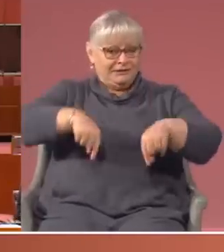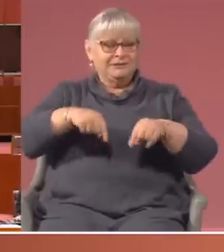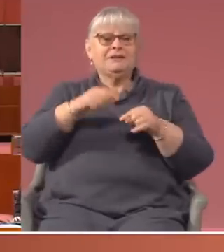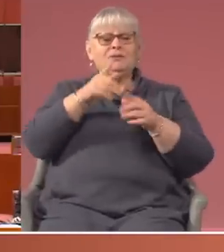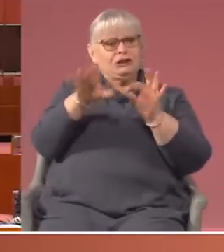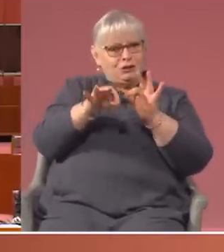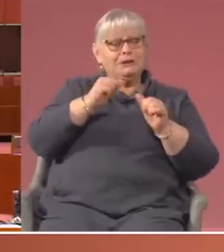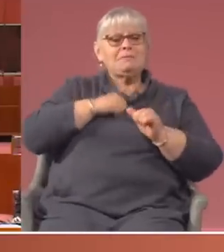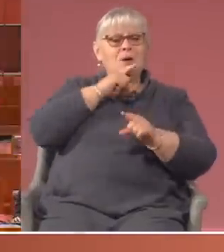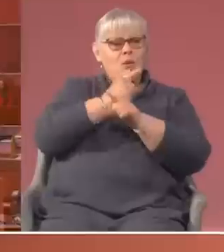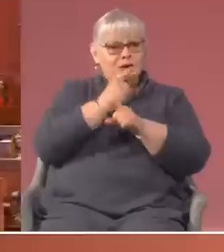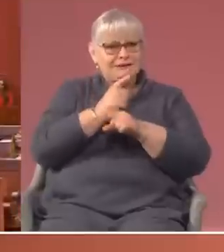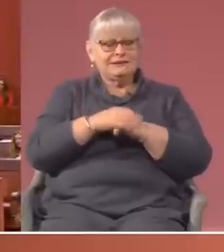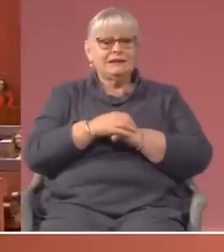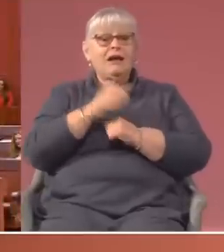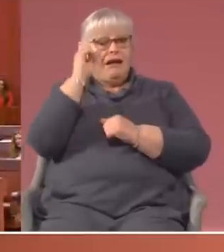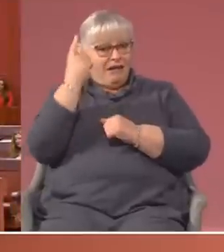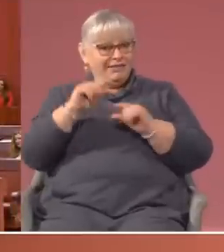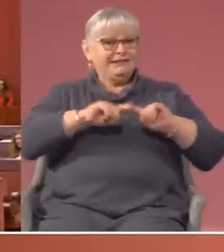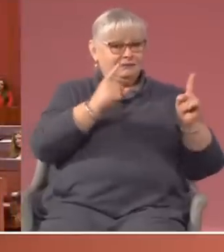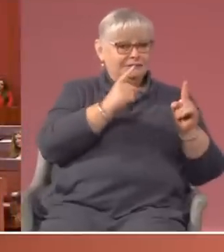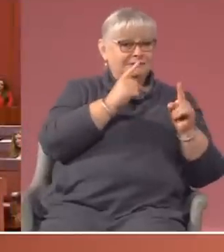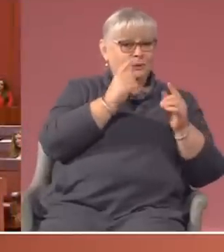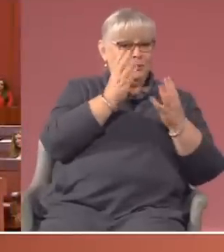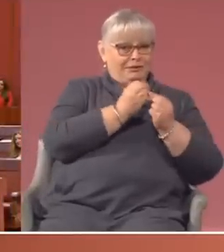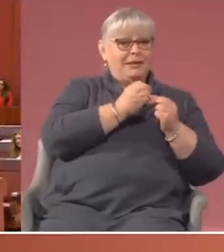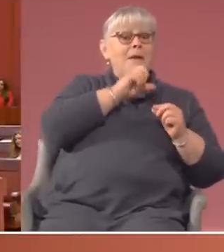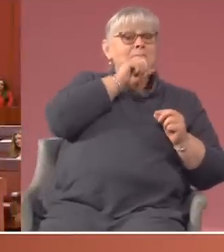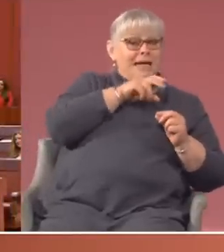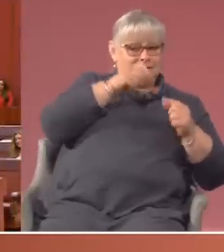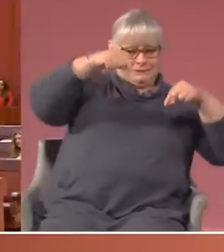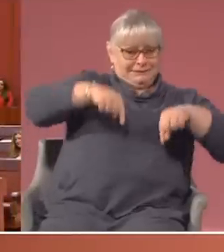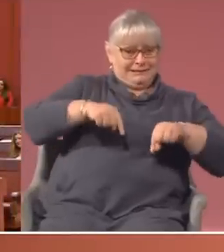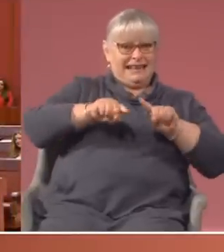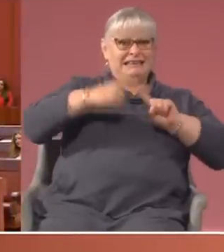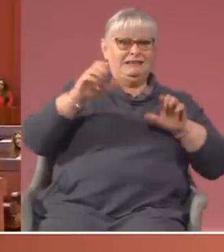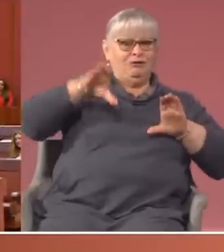words. I understand that the difference between Mandy being there in the broadcasting studio